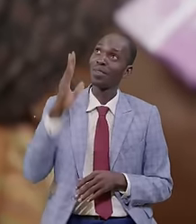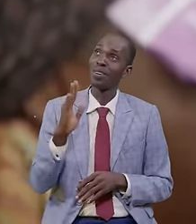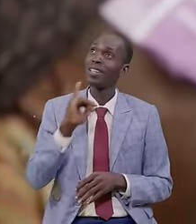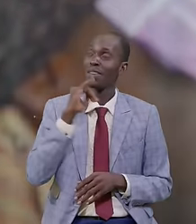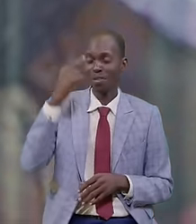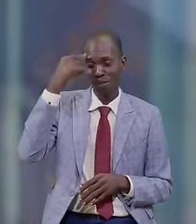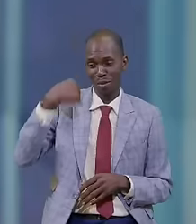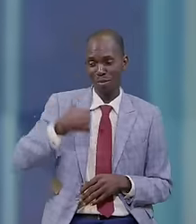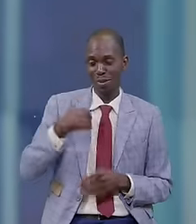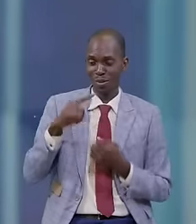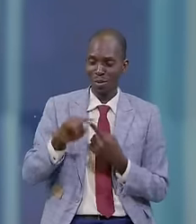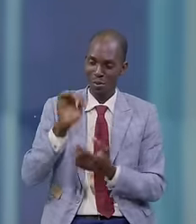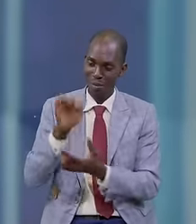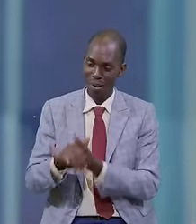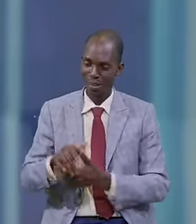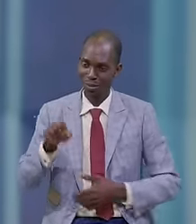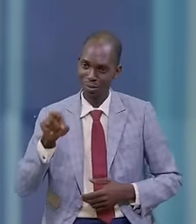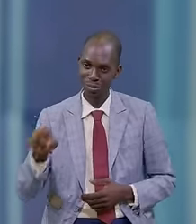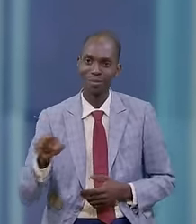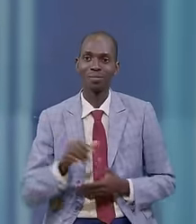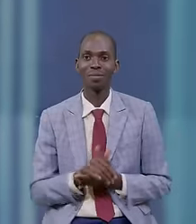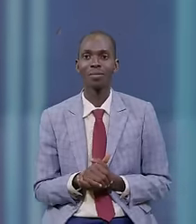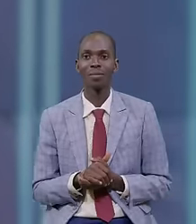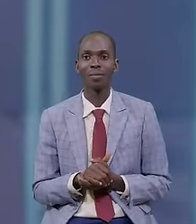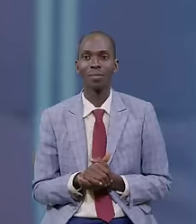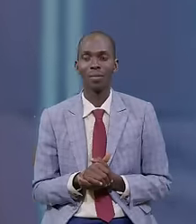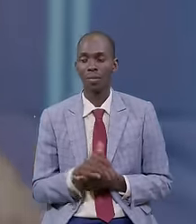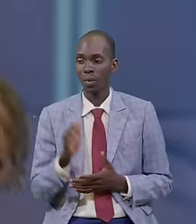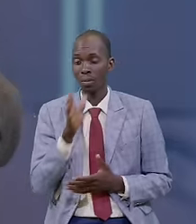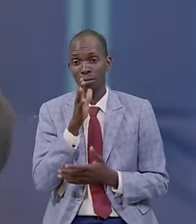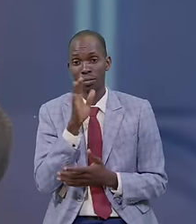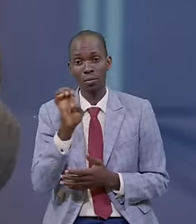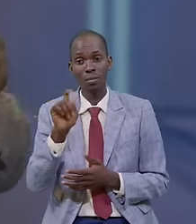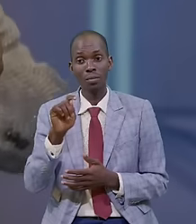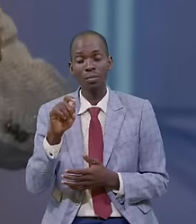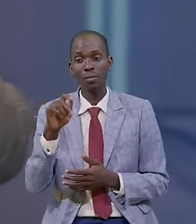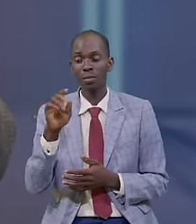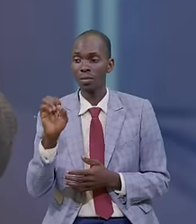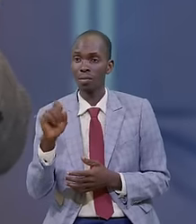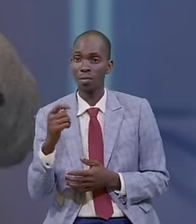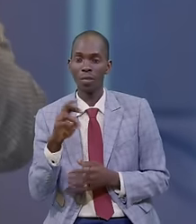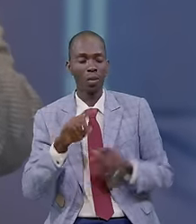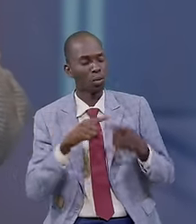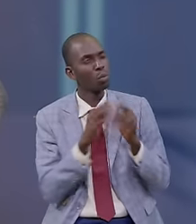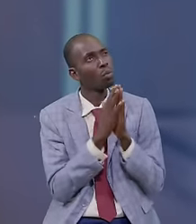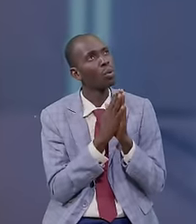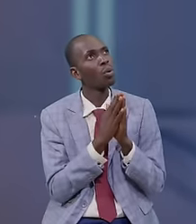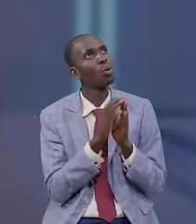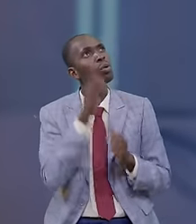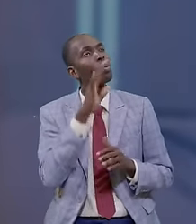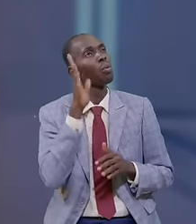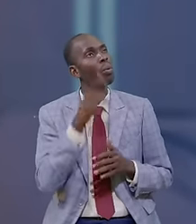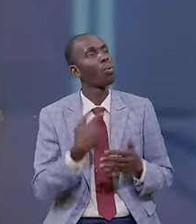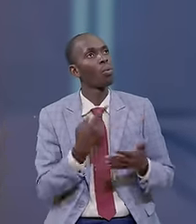to marry you. She went to pray, God, what will I do? God did